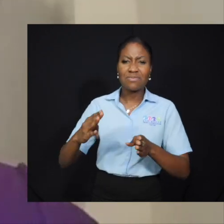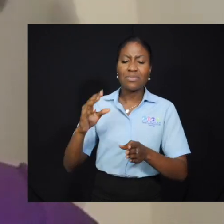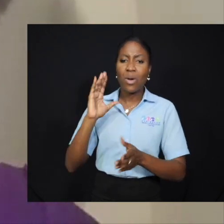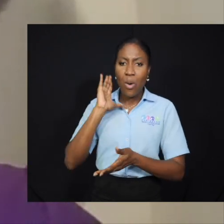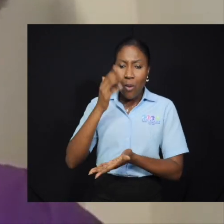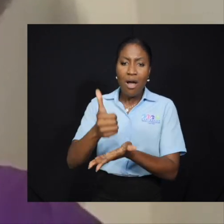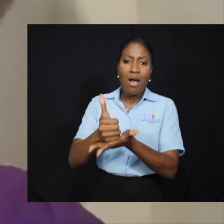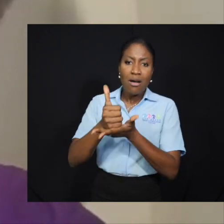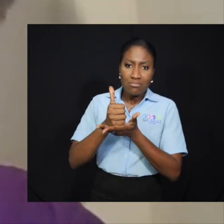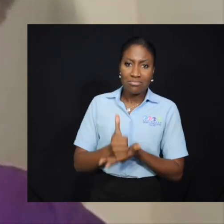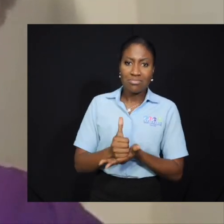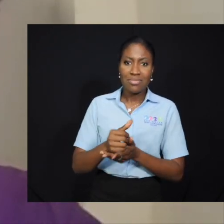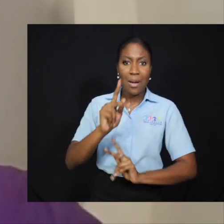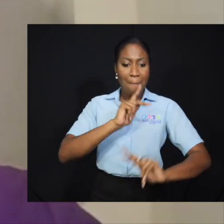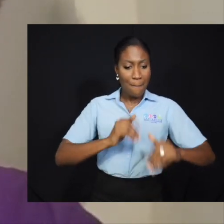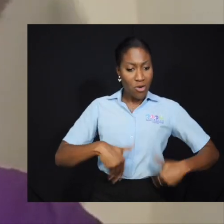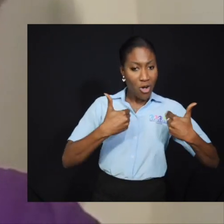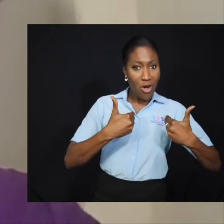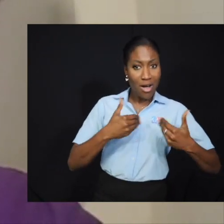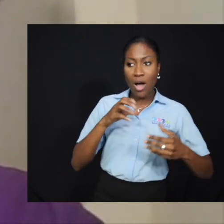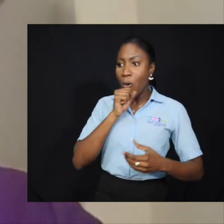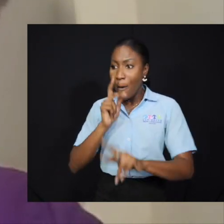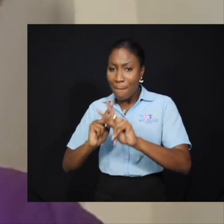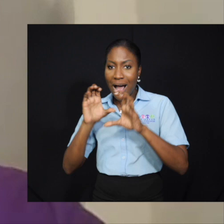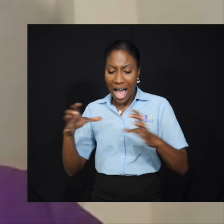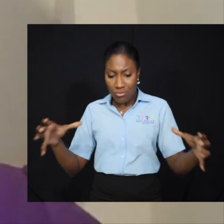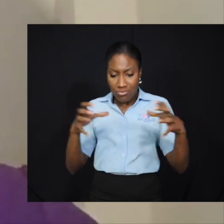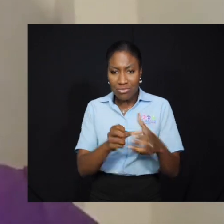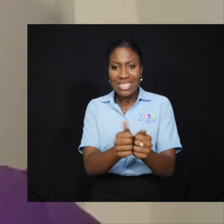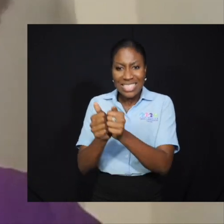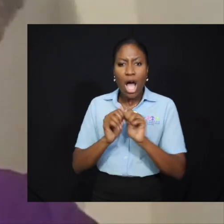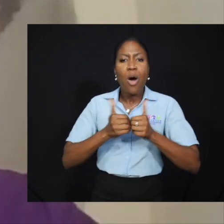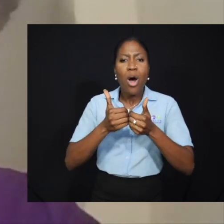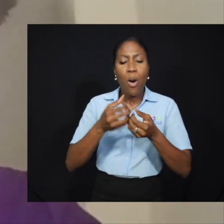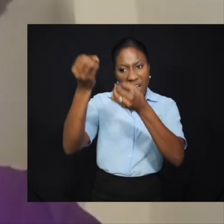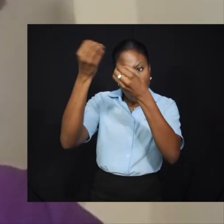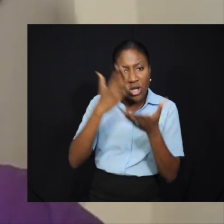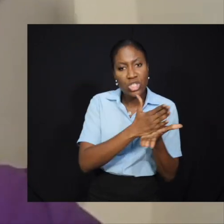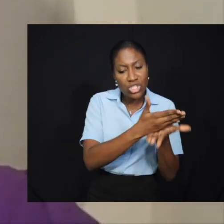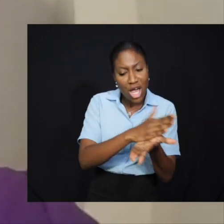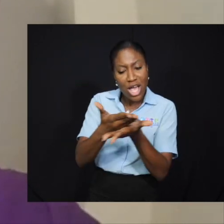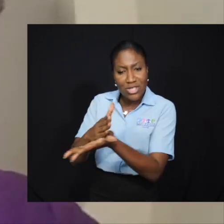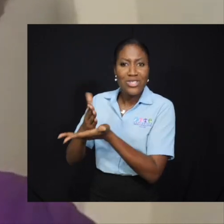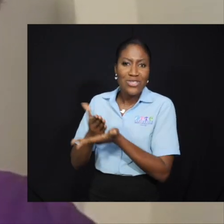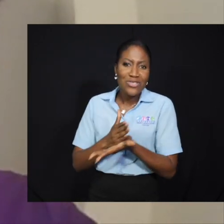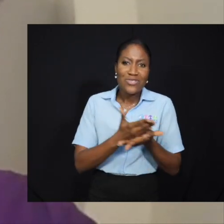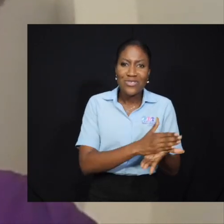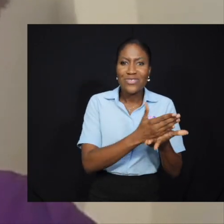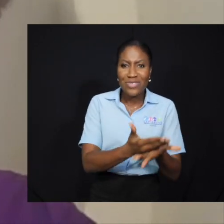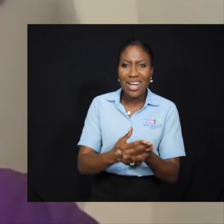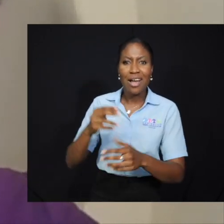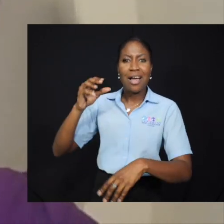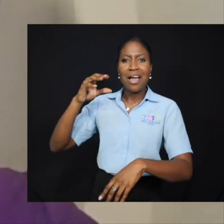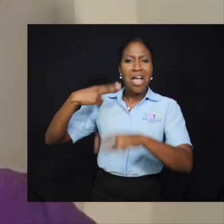and the older together, and would share information about remember when, or who's, or the icons of culture and so forth, things